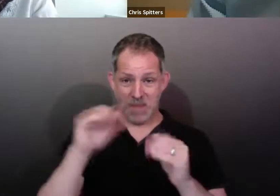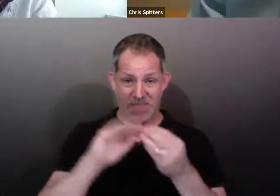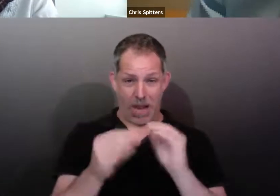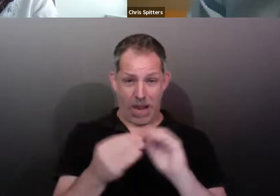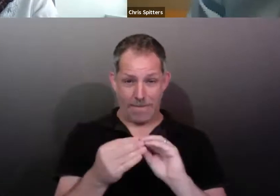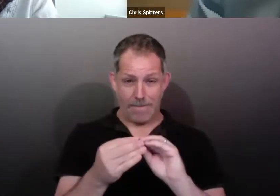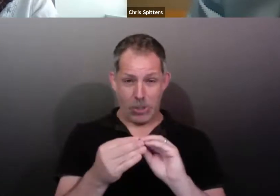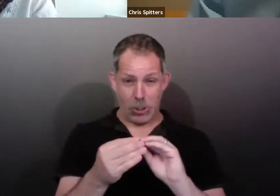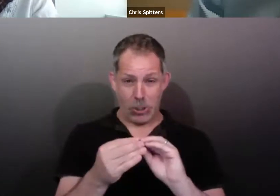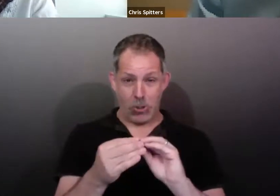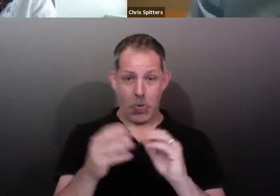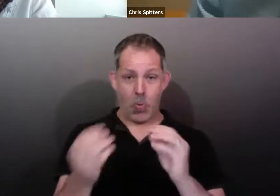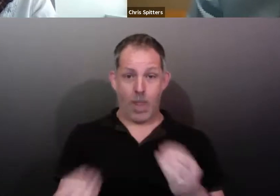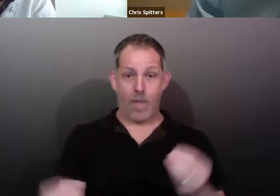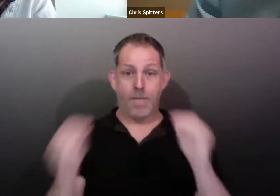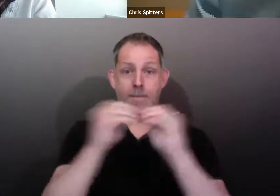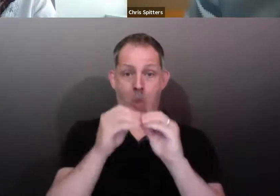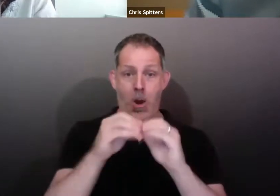testing pool,